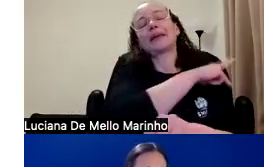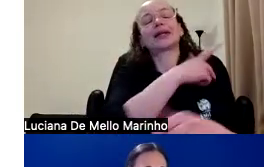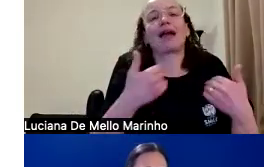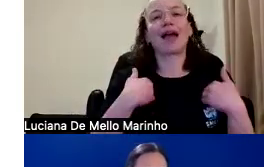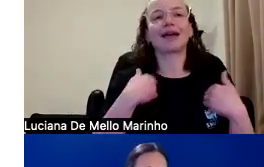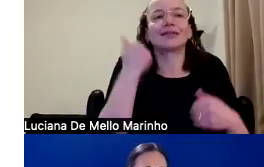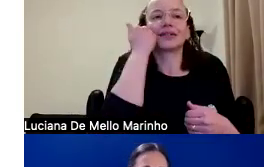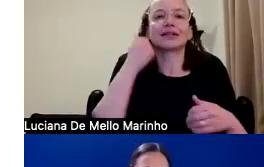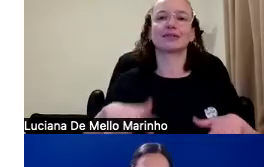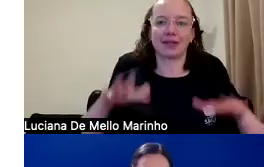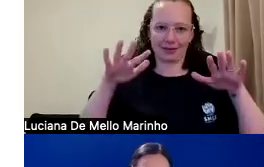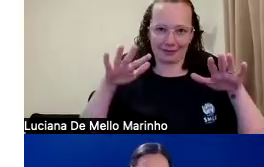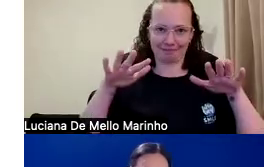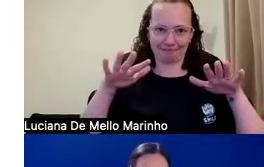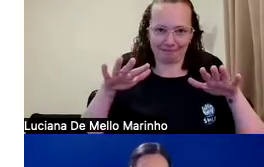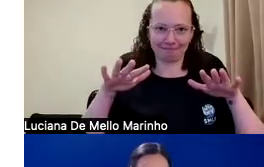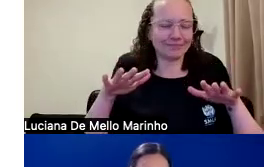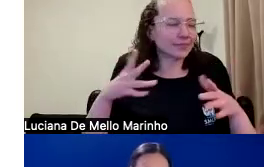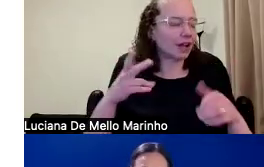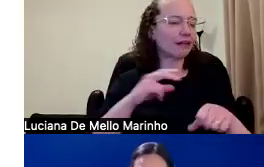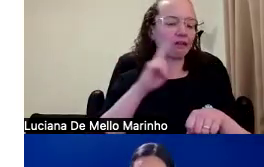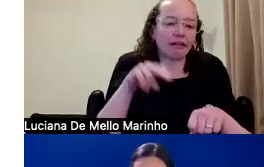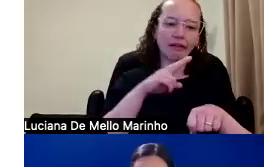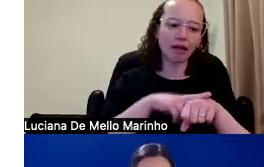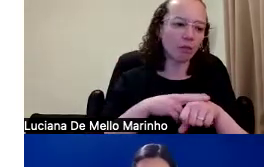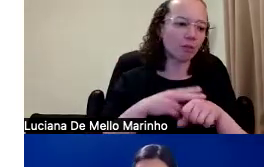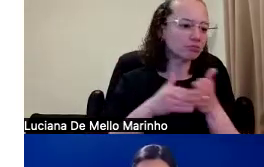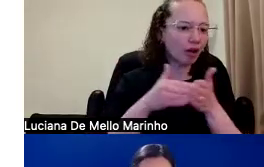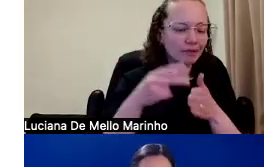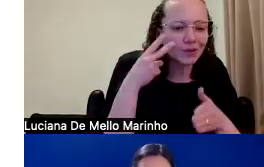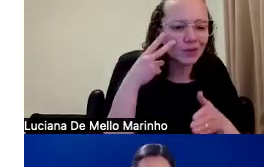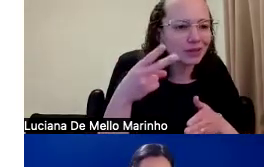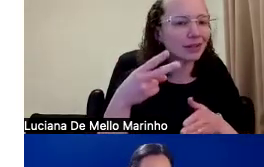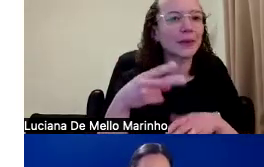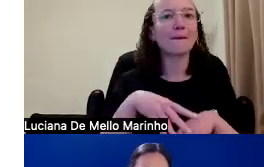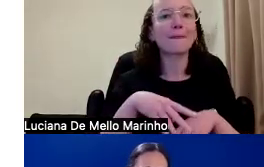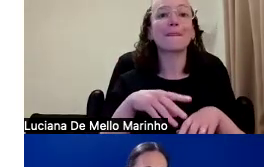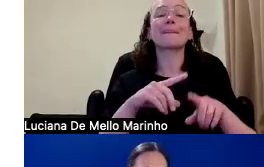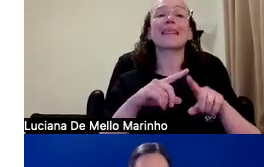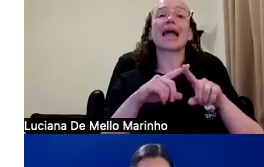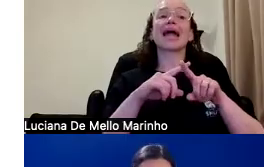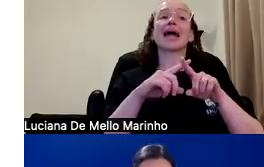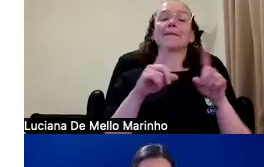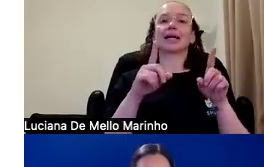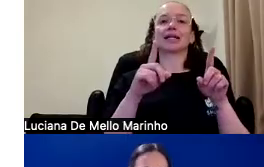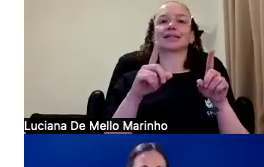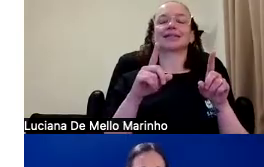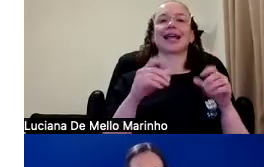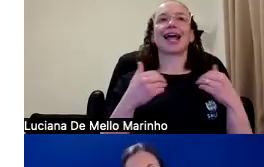we do know that many patients do have the dentist anxiety. It is very normal to see